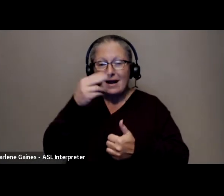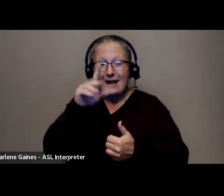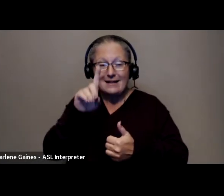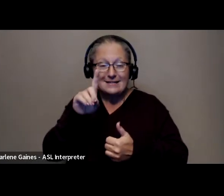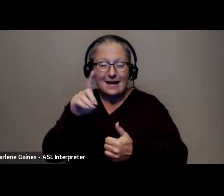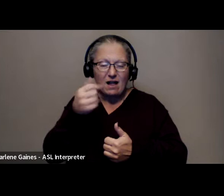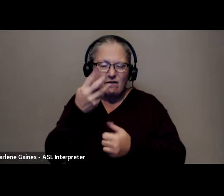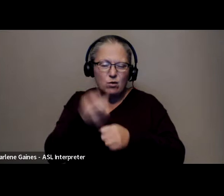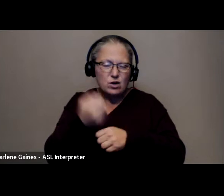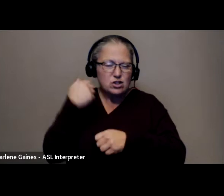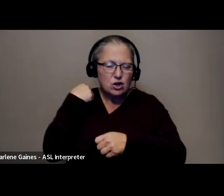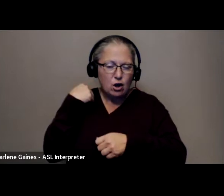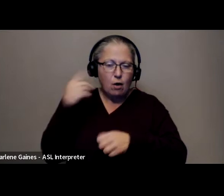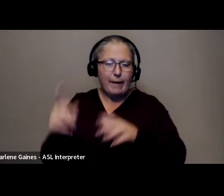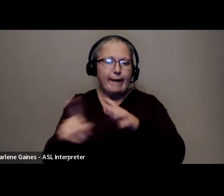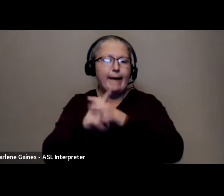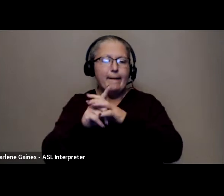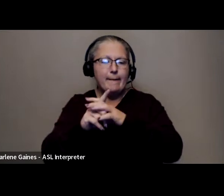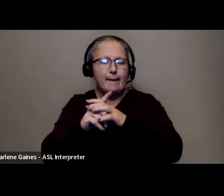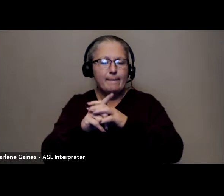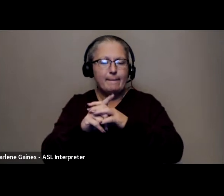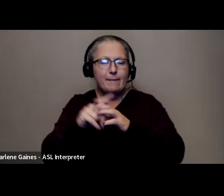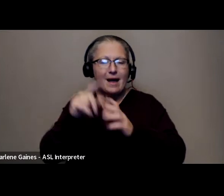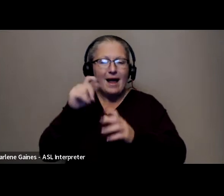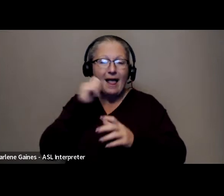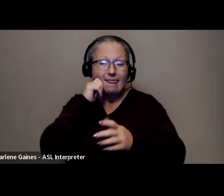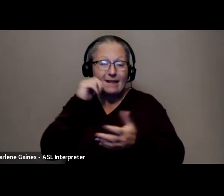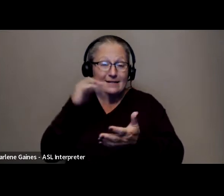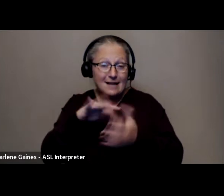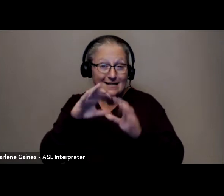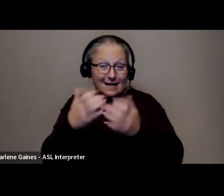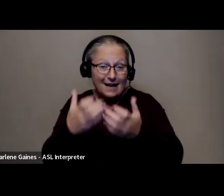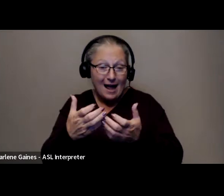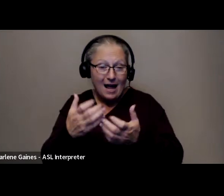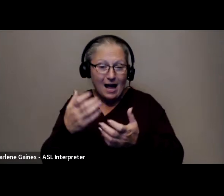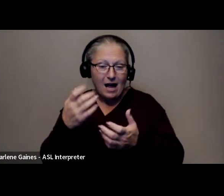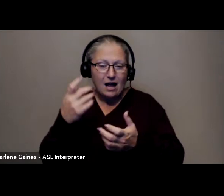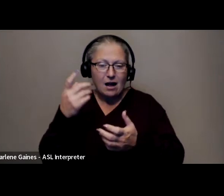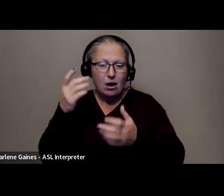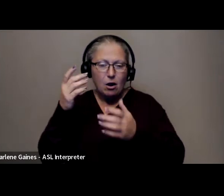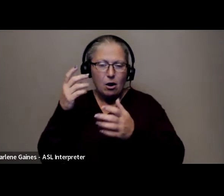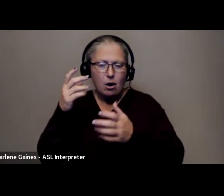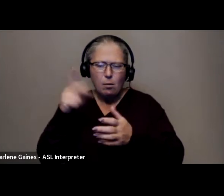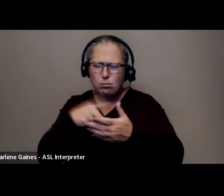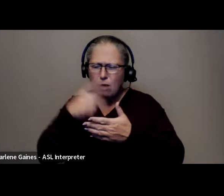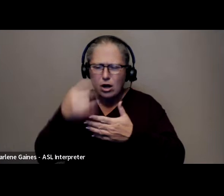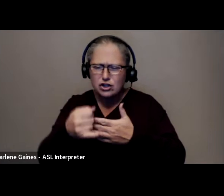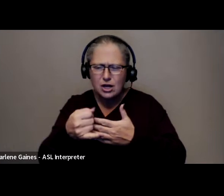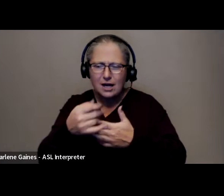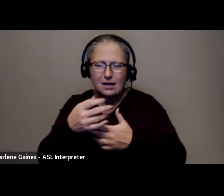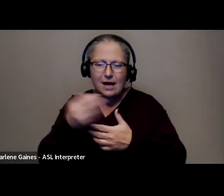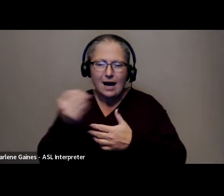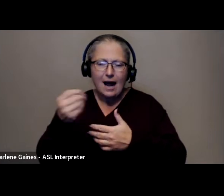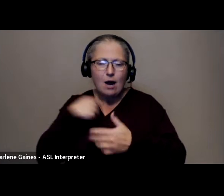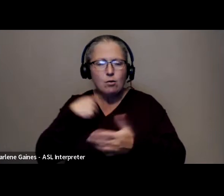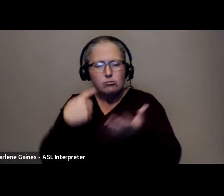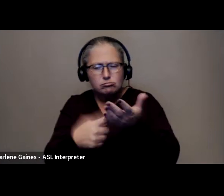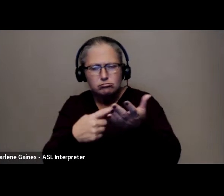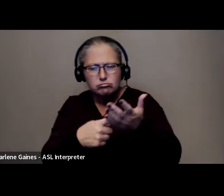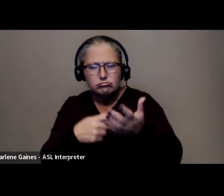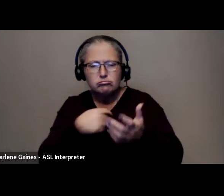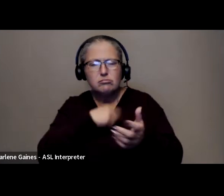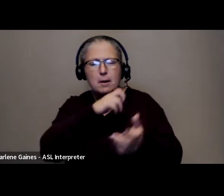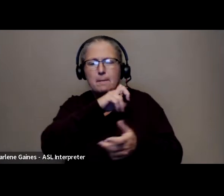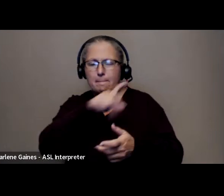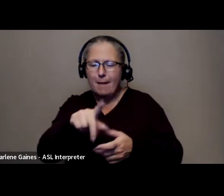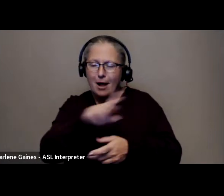few years ago, it came up in ethnic studies class. Somebody had it was a project and we talked about it. And I came